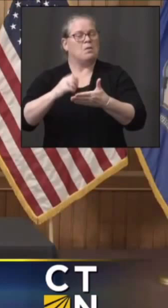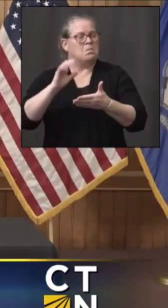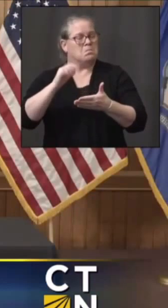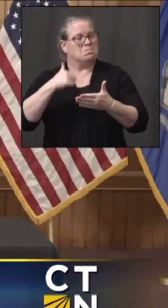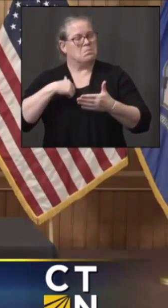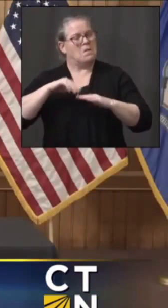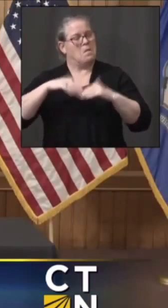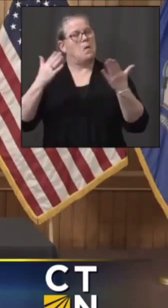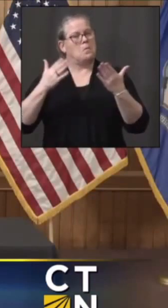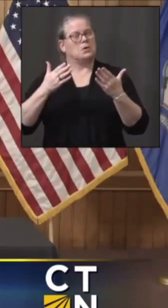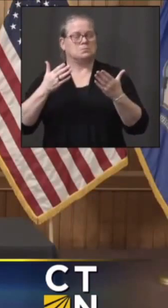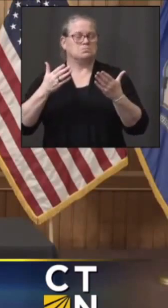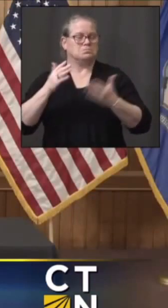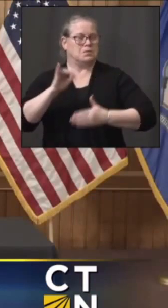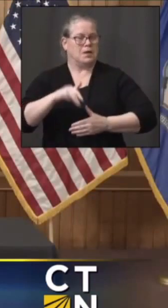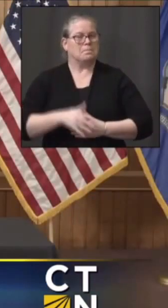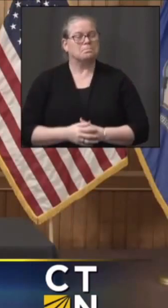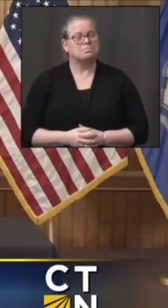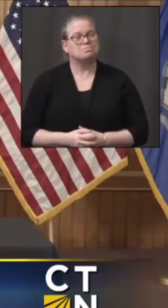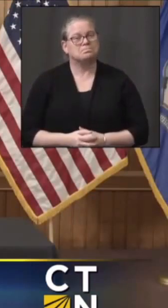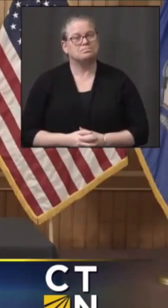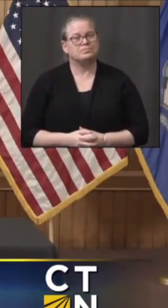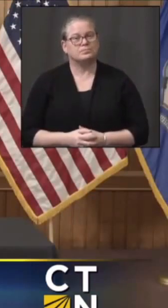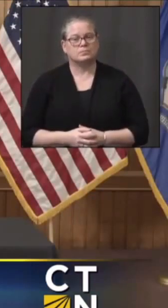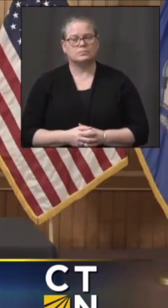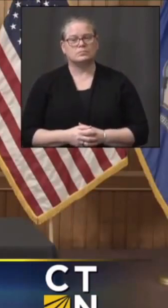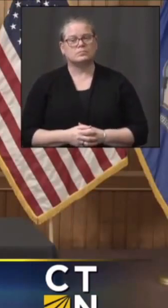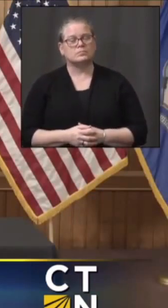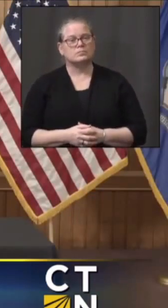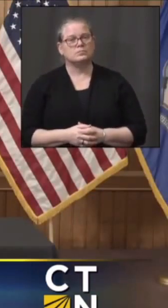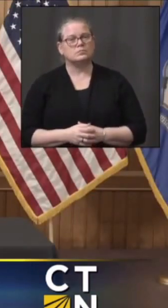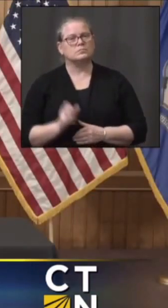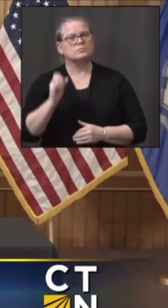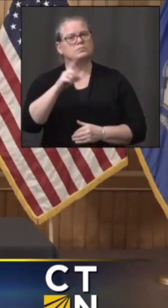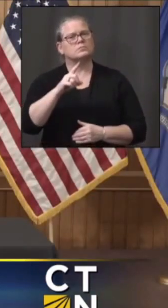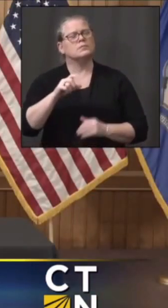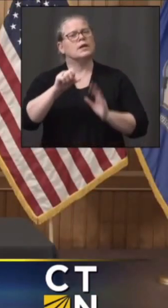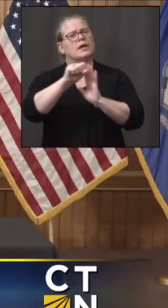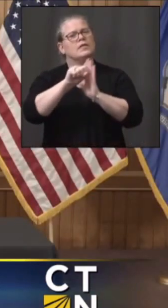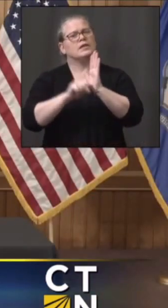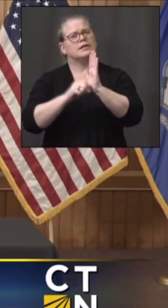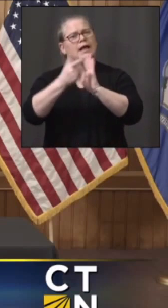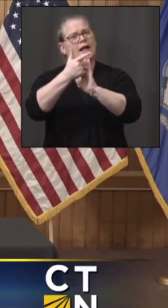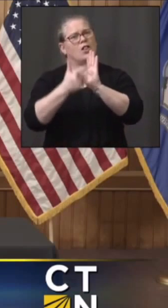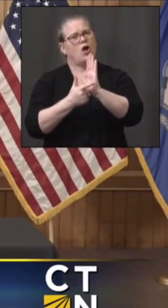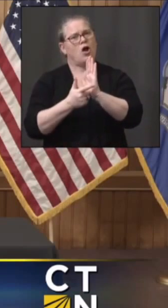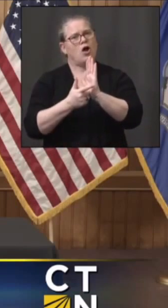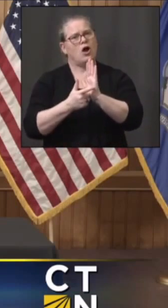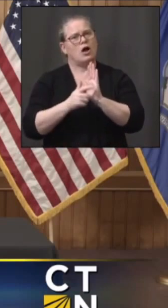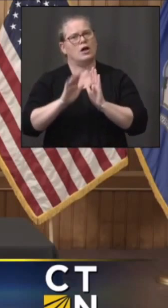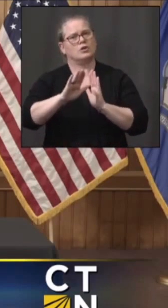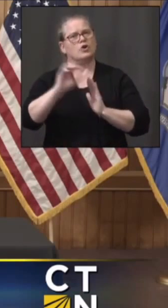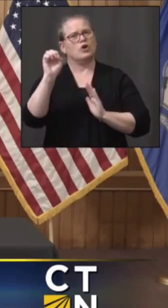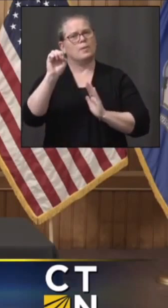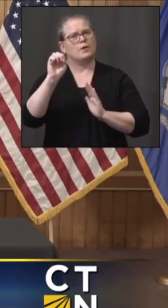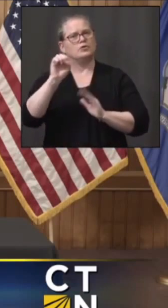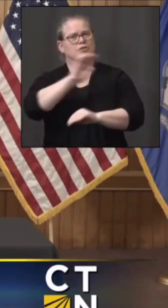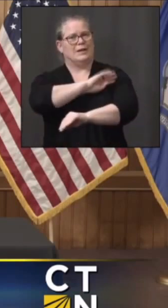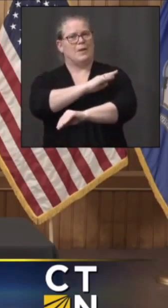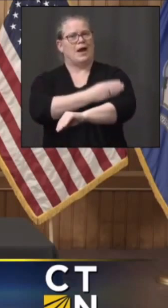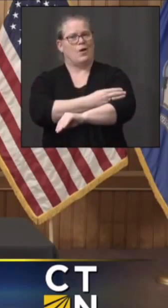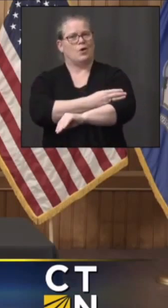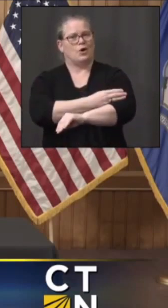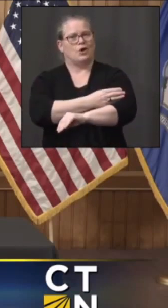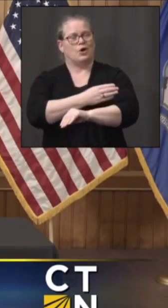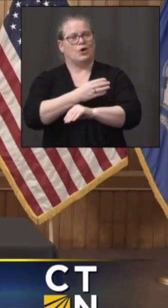Okay. Do you think that the state laws that these emergency powers are sort of derived from, do you think that they've worked